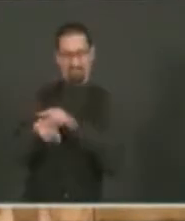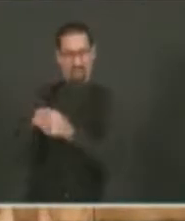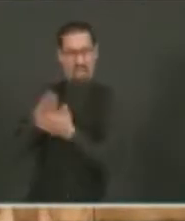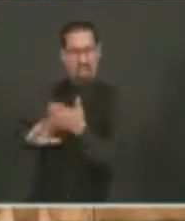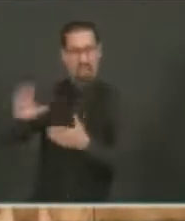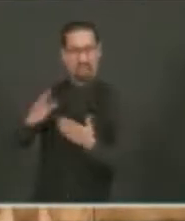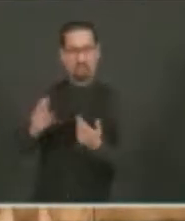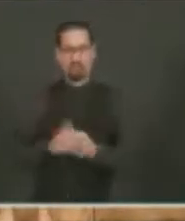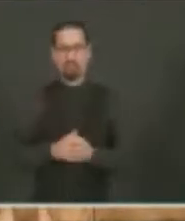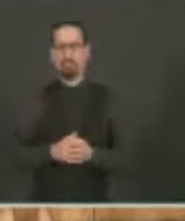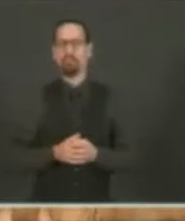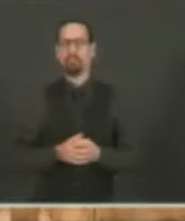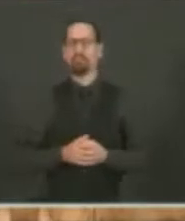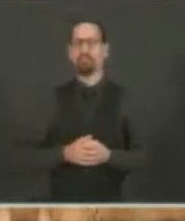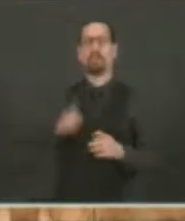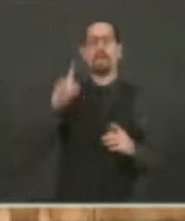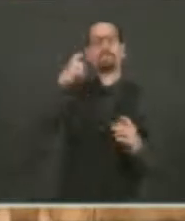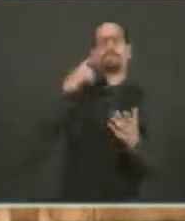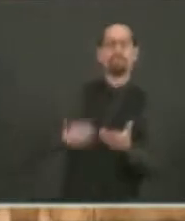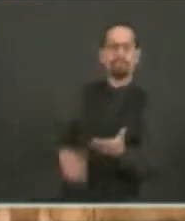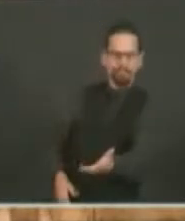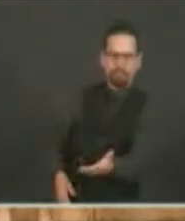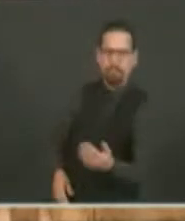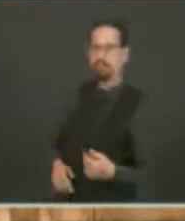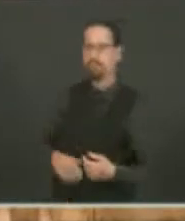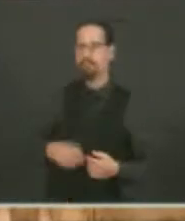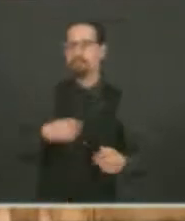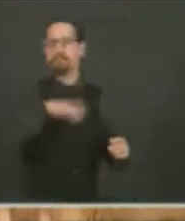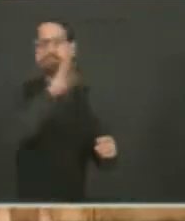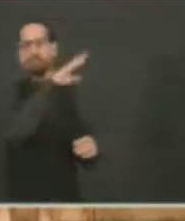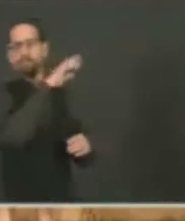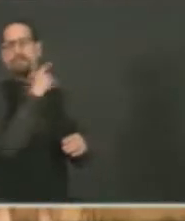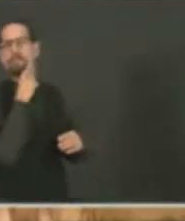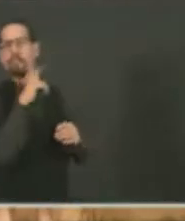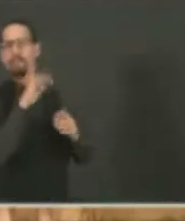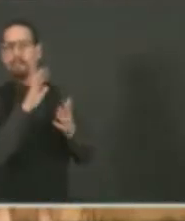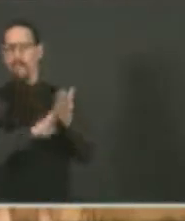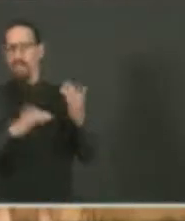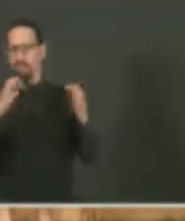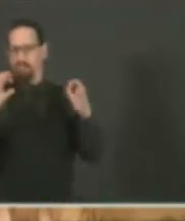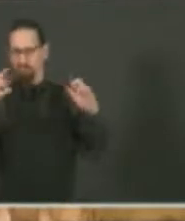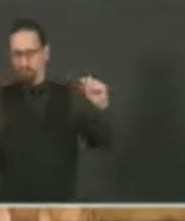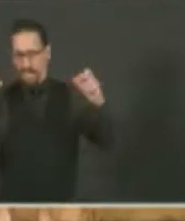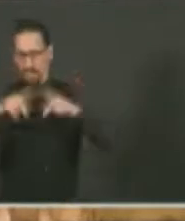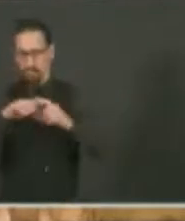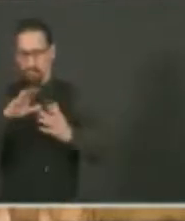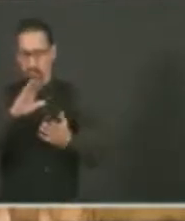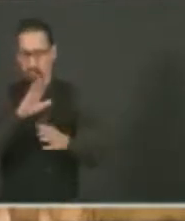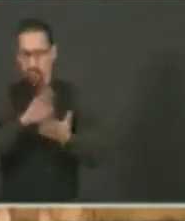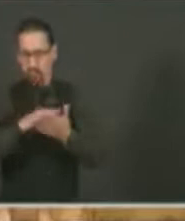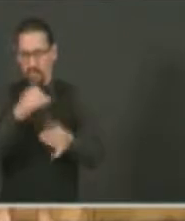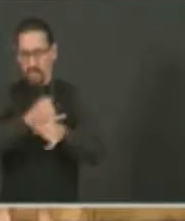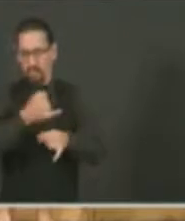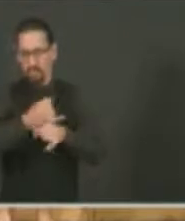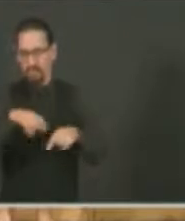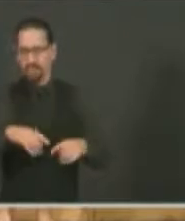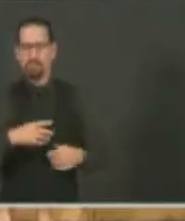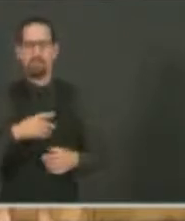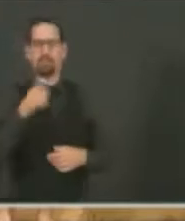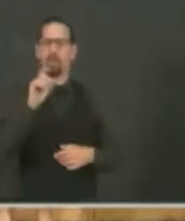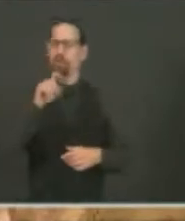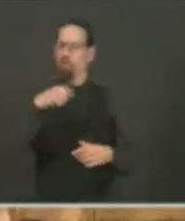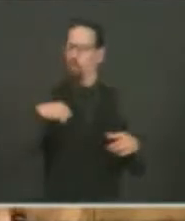college kids when returning to campus, should something have been done proactively ahead of kids coming back? And I know a lot of this is off-campus